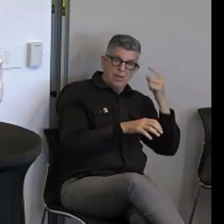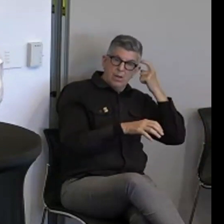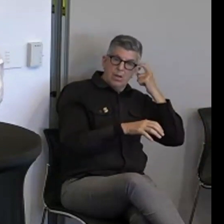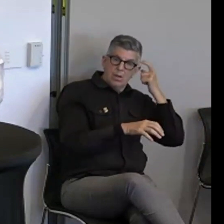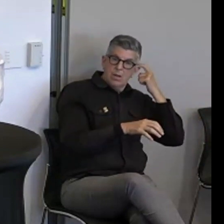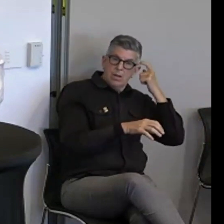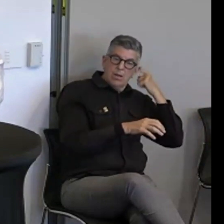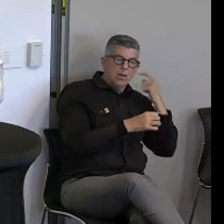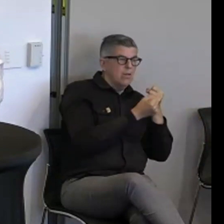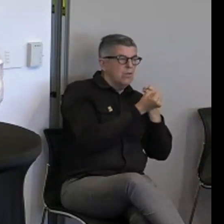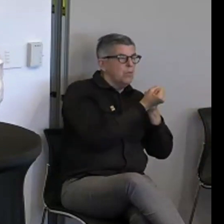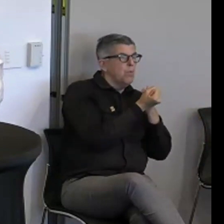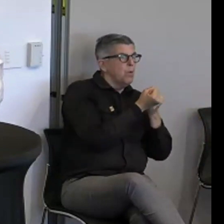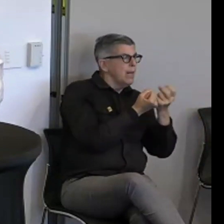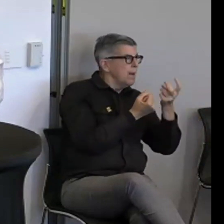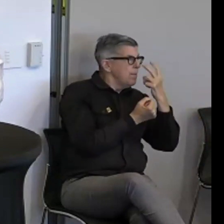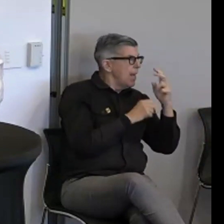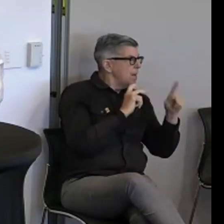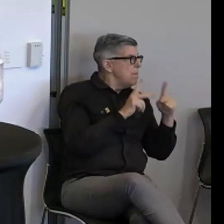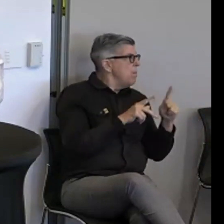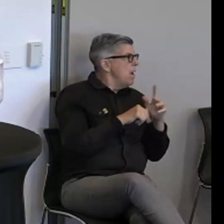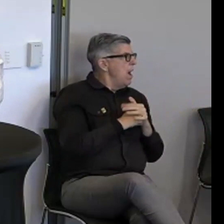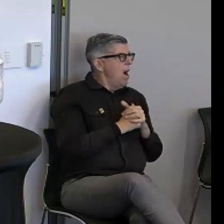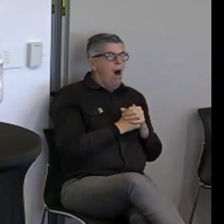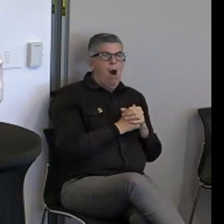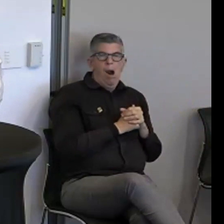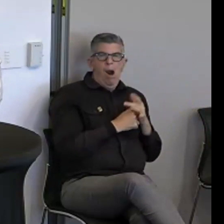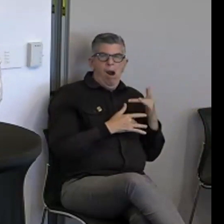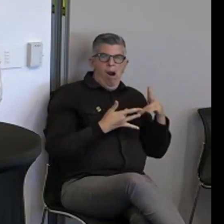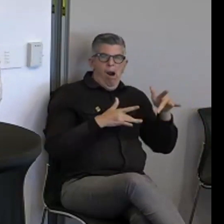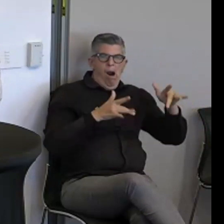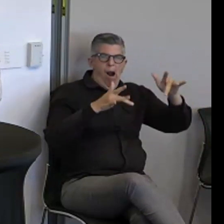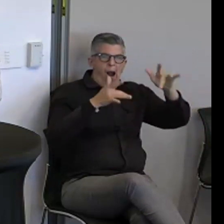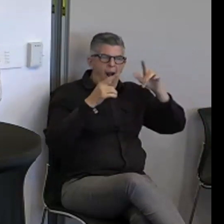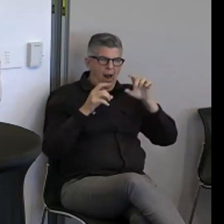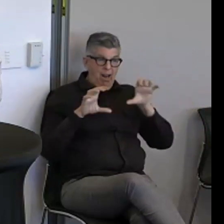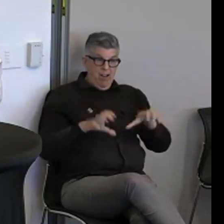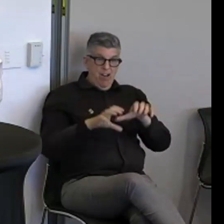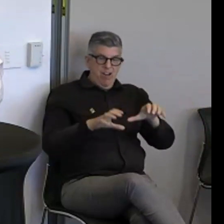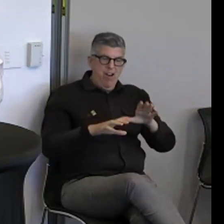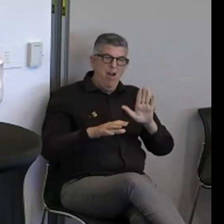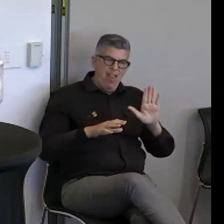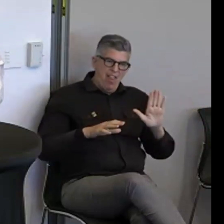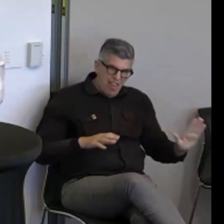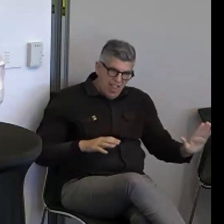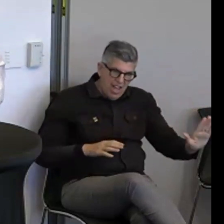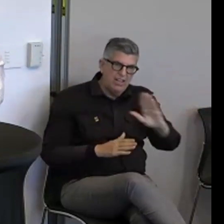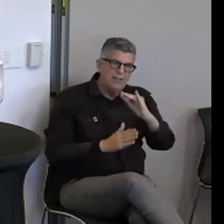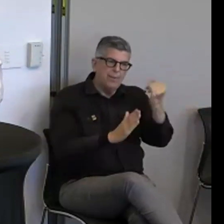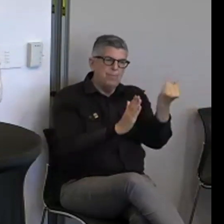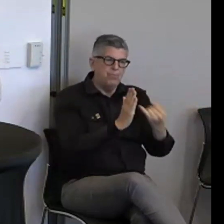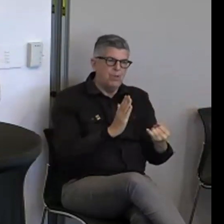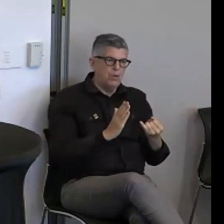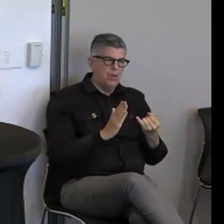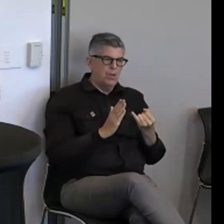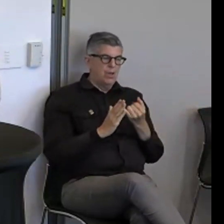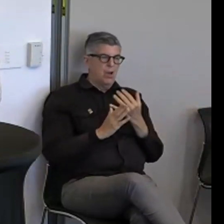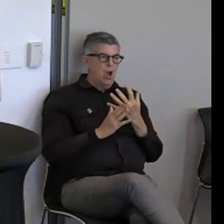supporting blind people in their journey to do their own drawing is all part of